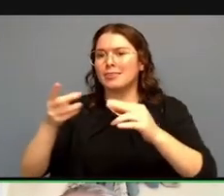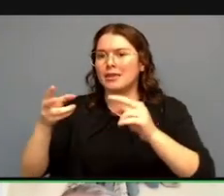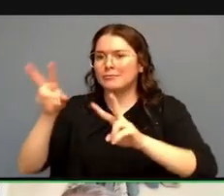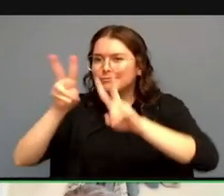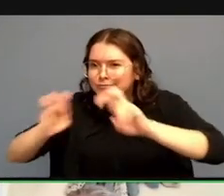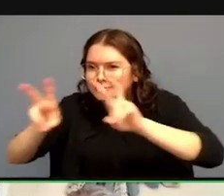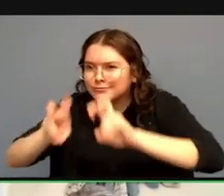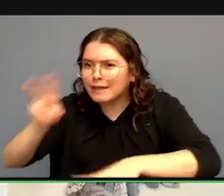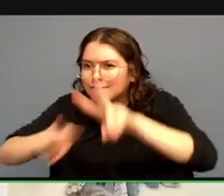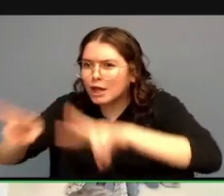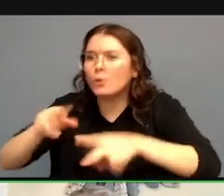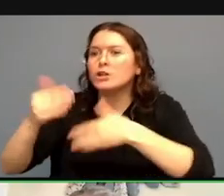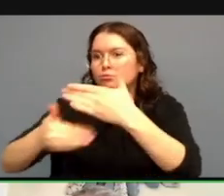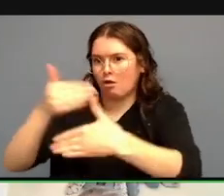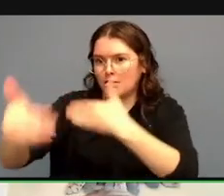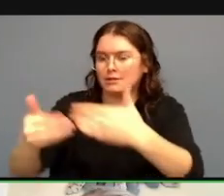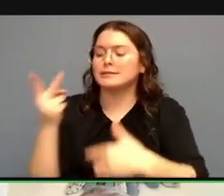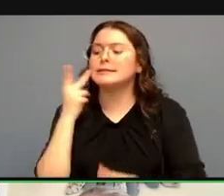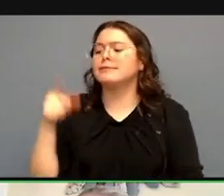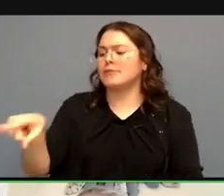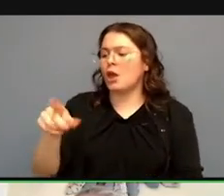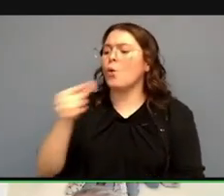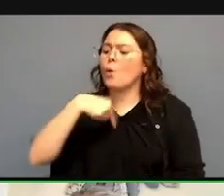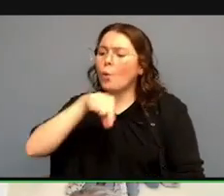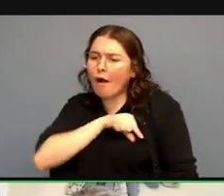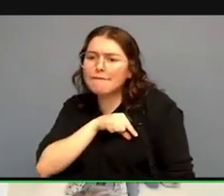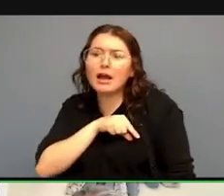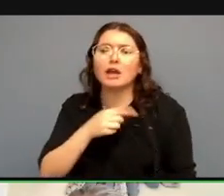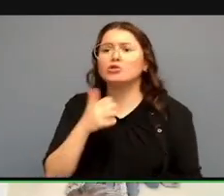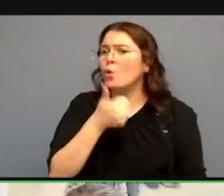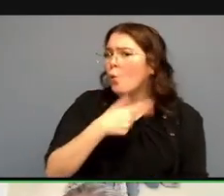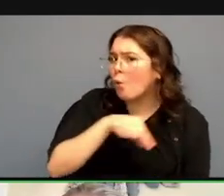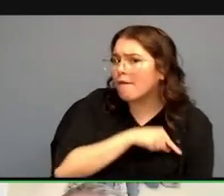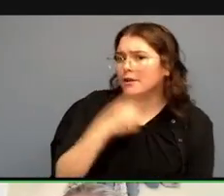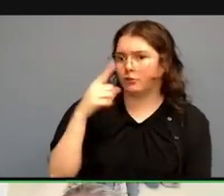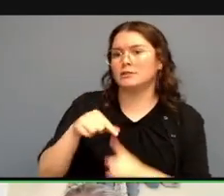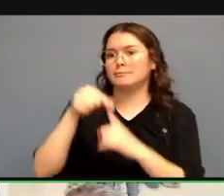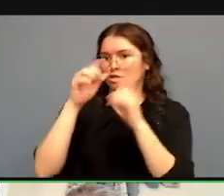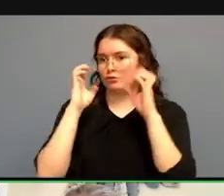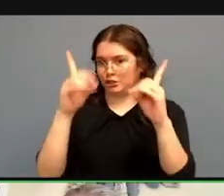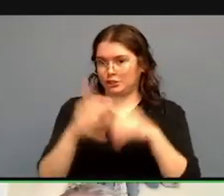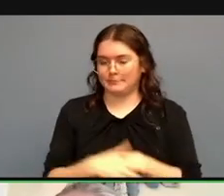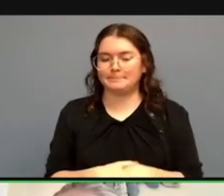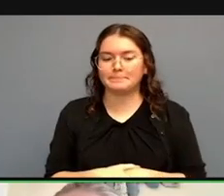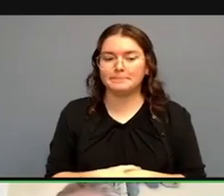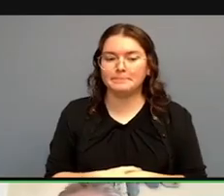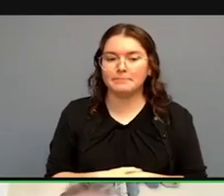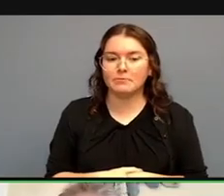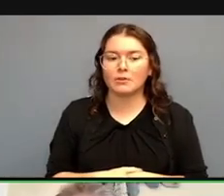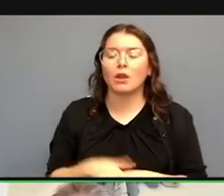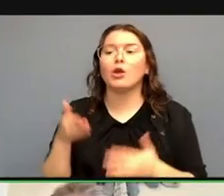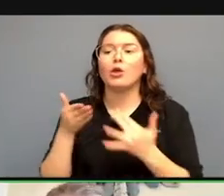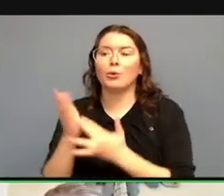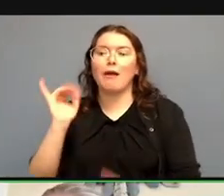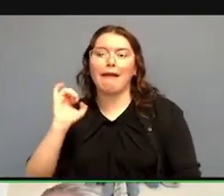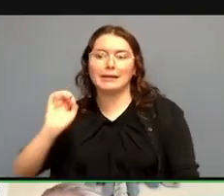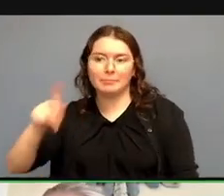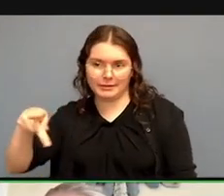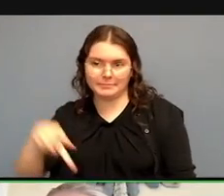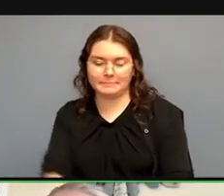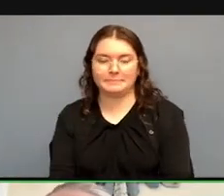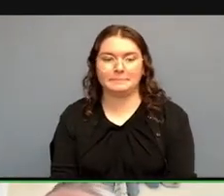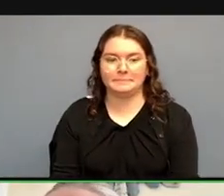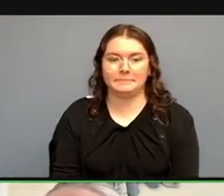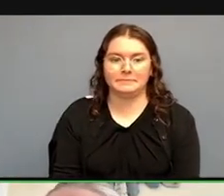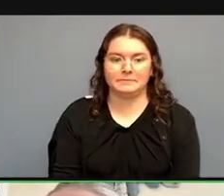child does in fact qualify or not for special education via the IEP.